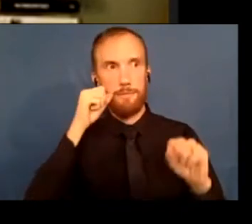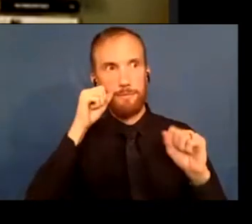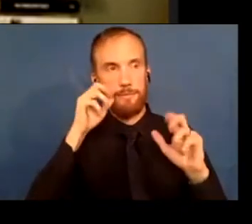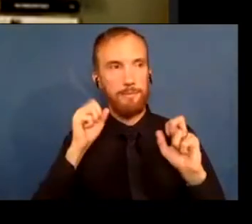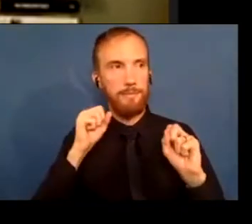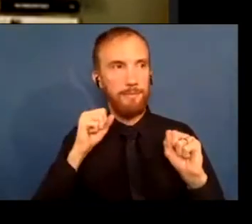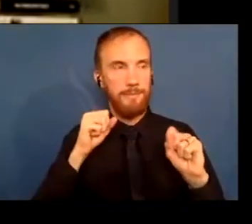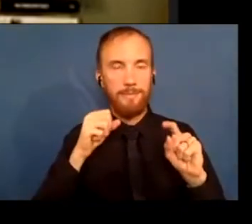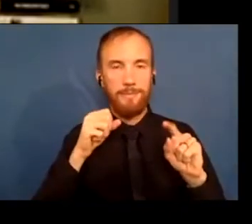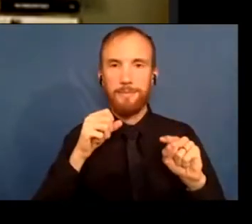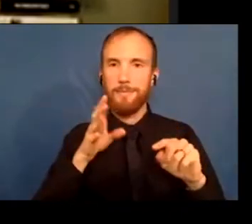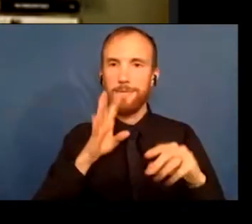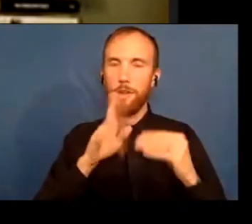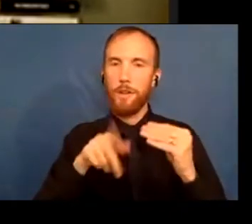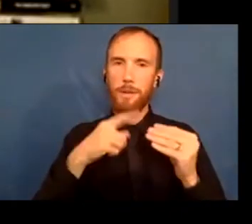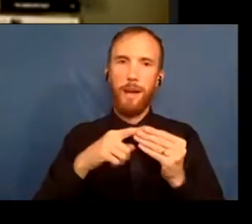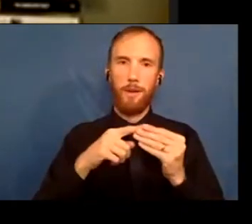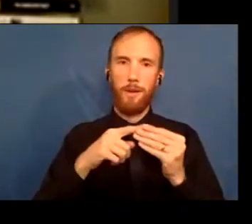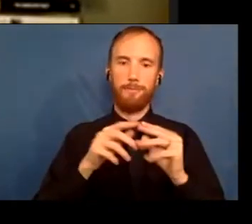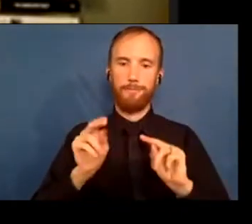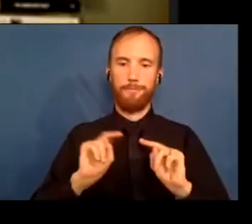unbiased scholarship. And I thought, wow.